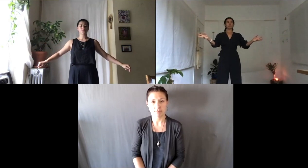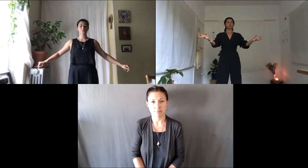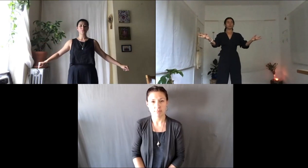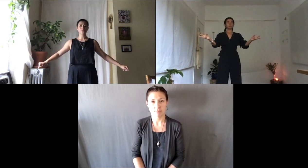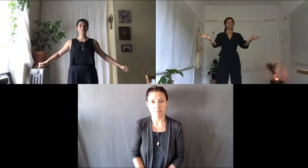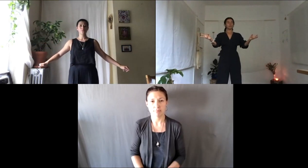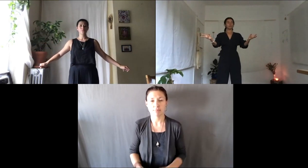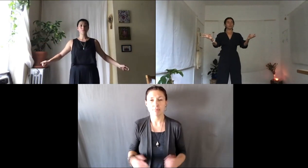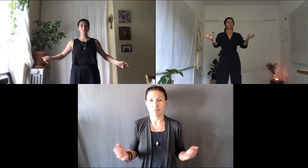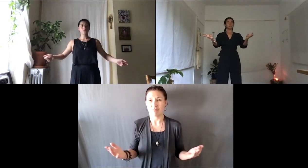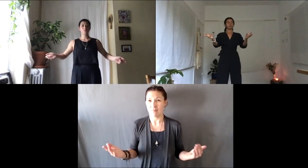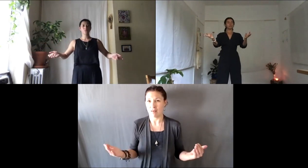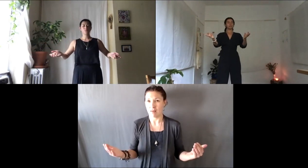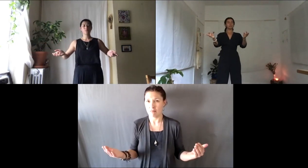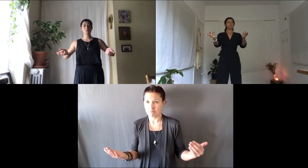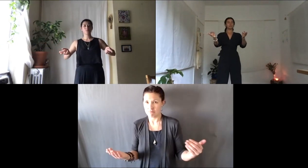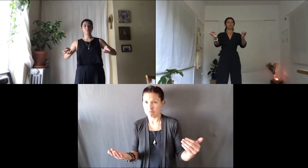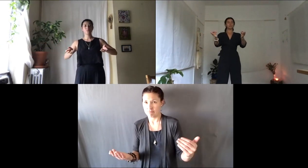Gathering the light